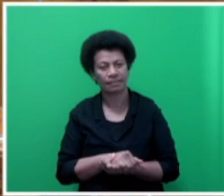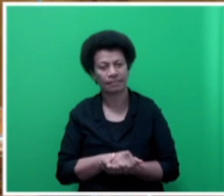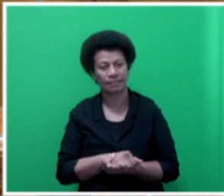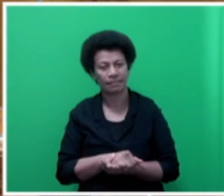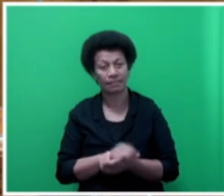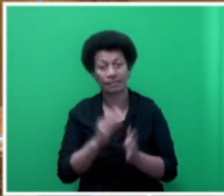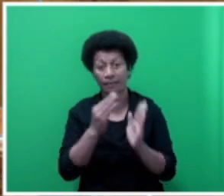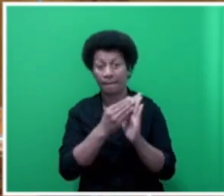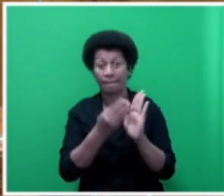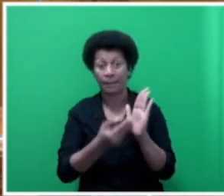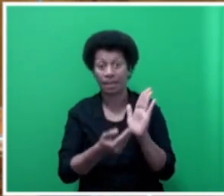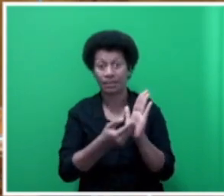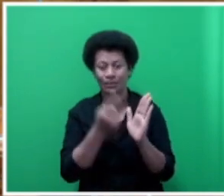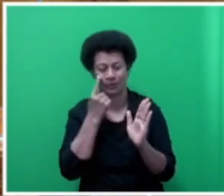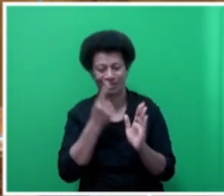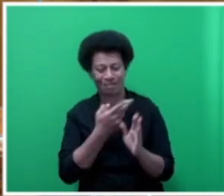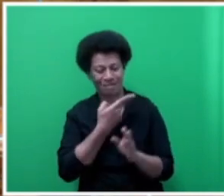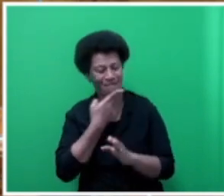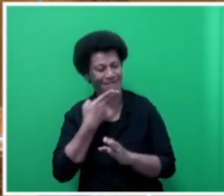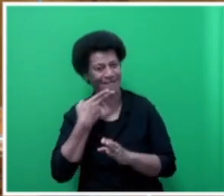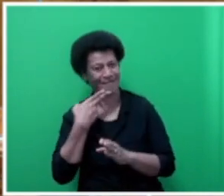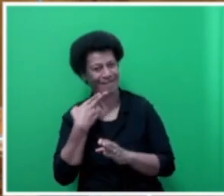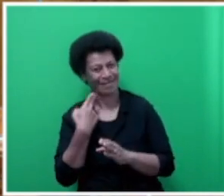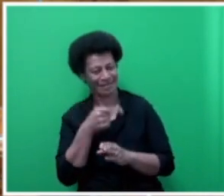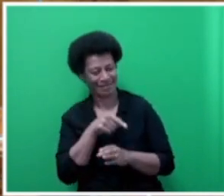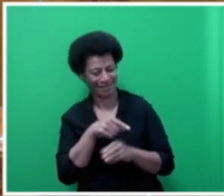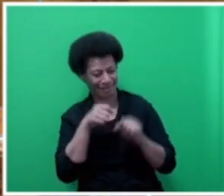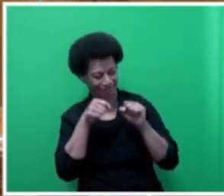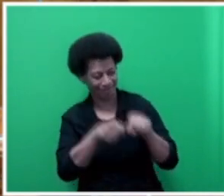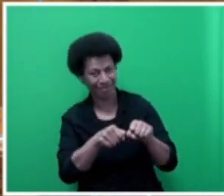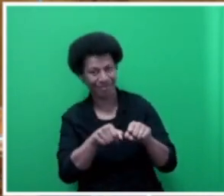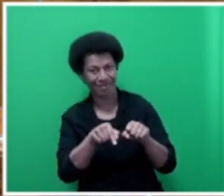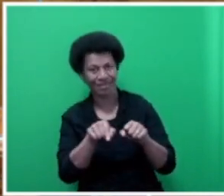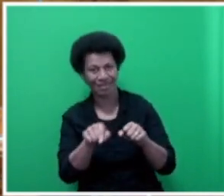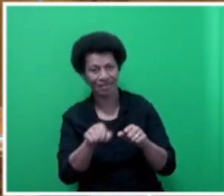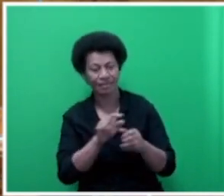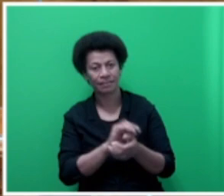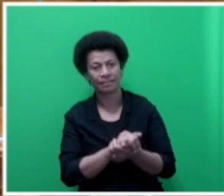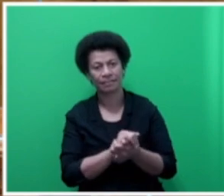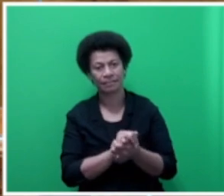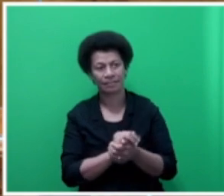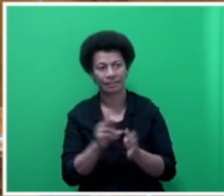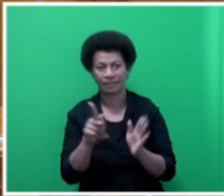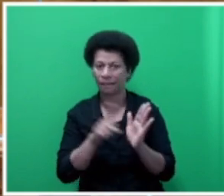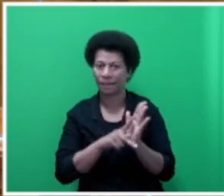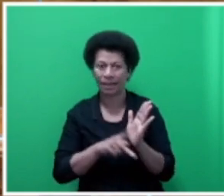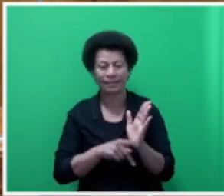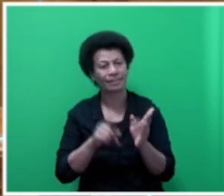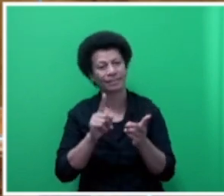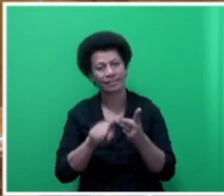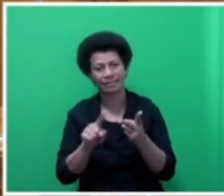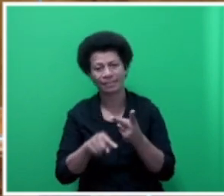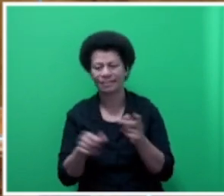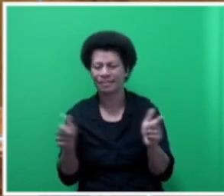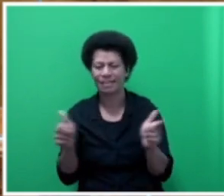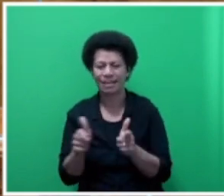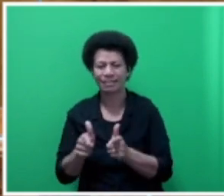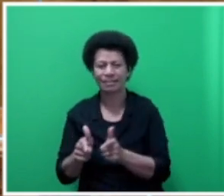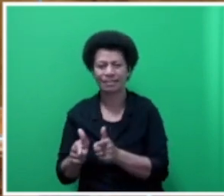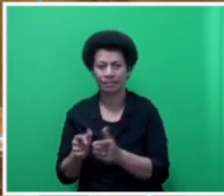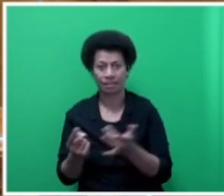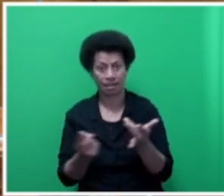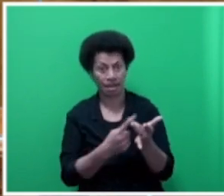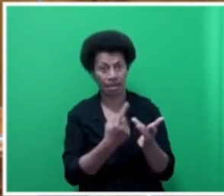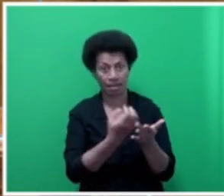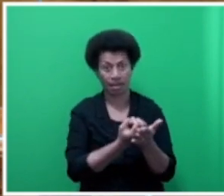The budget seems attractive and populist in a number of ways, such as price reduction by duty, VAT reduction, but some economic growth